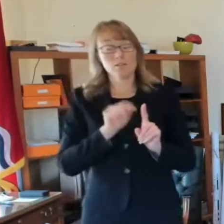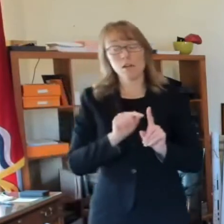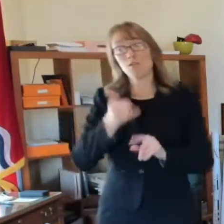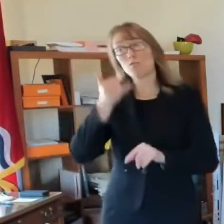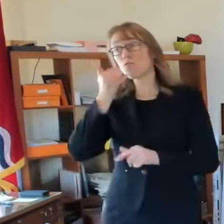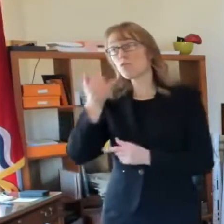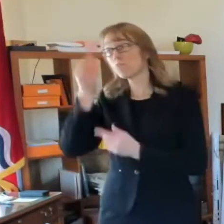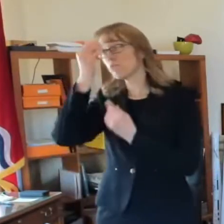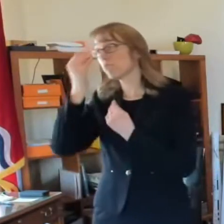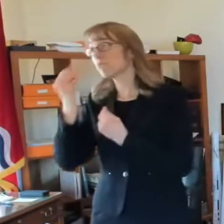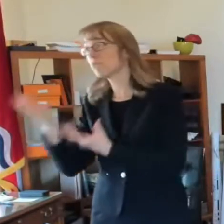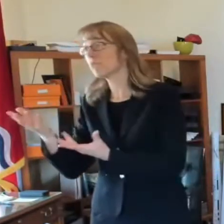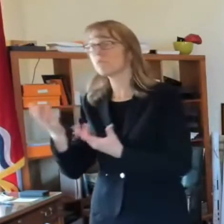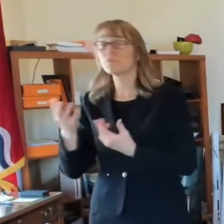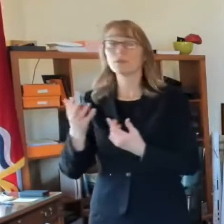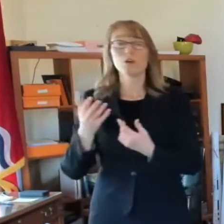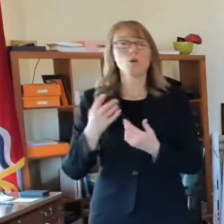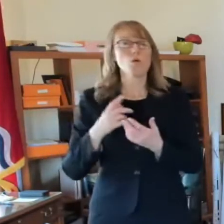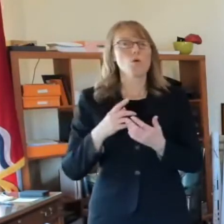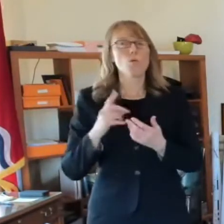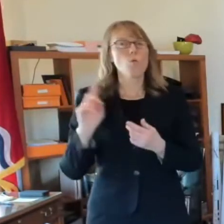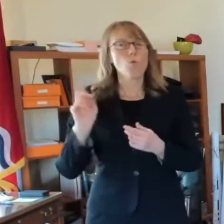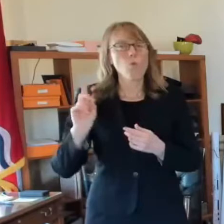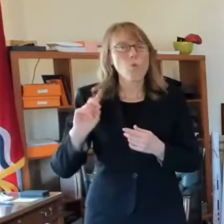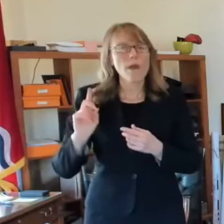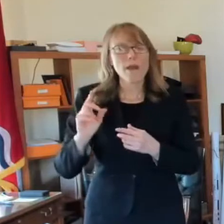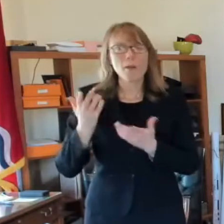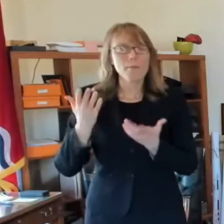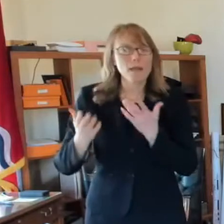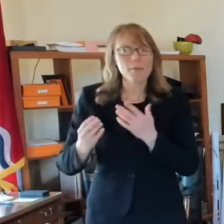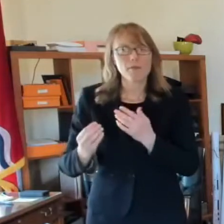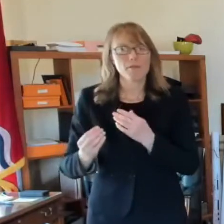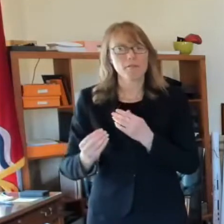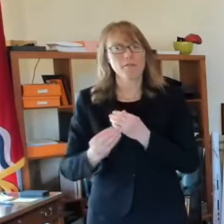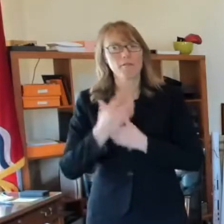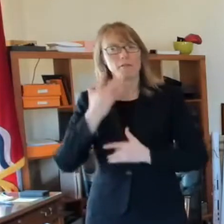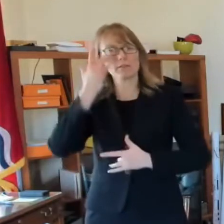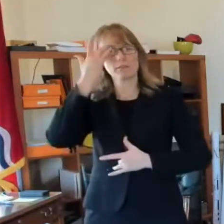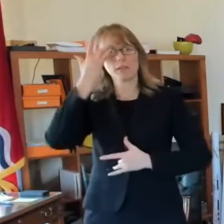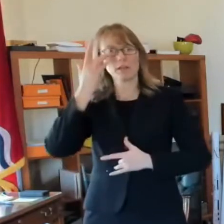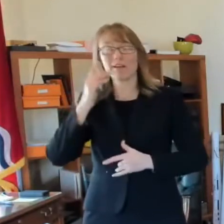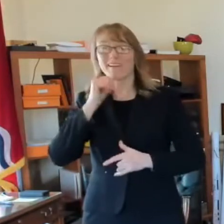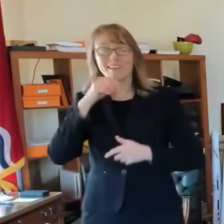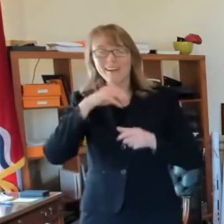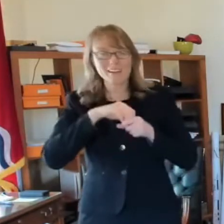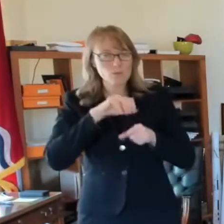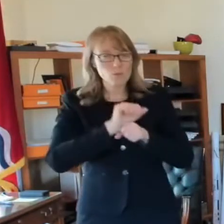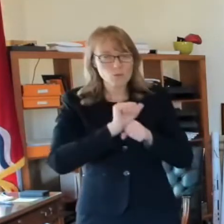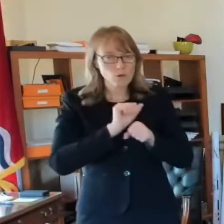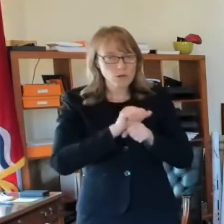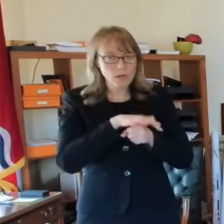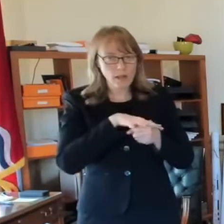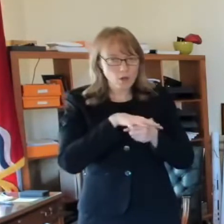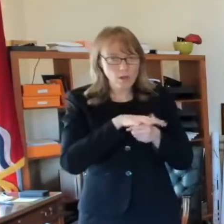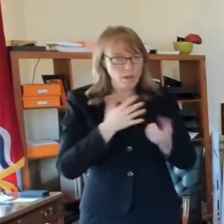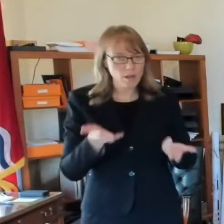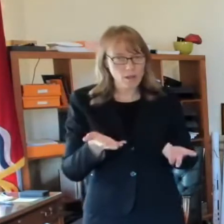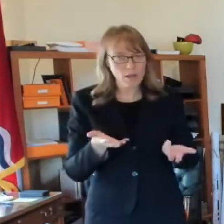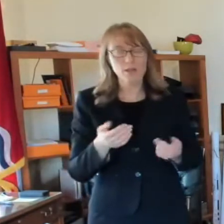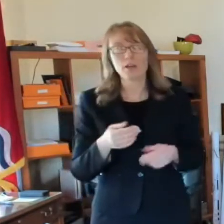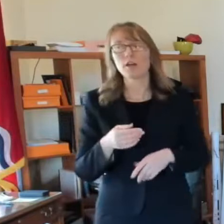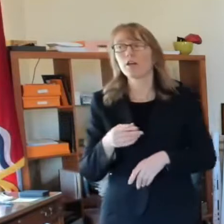in their household tests positive, or their friend group, someone's positive, and then they have to quarantine. Hopefully they don't turn